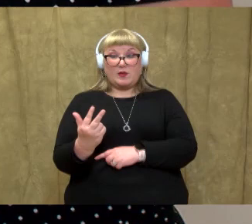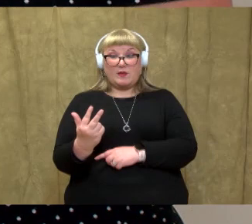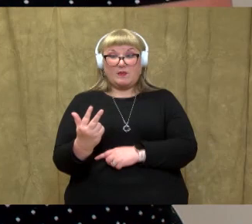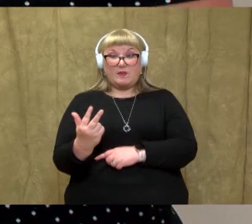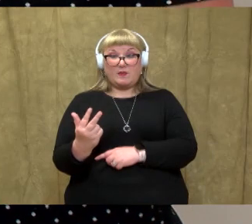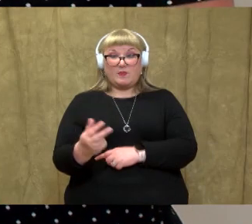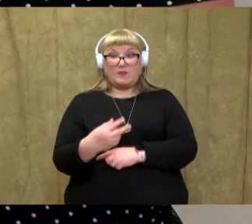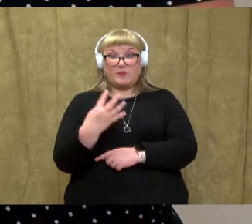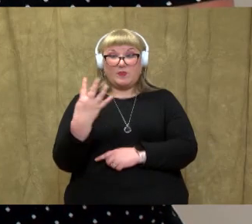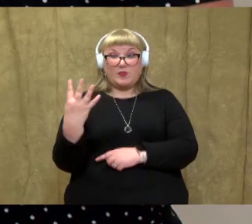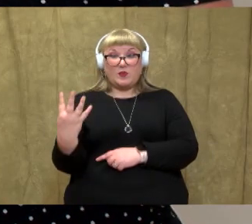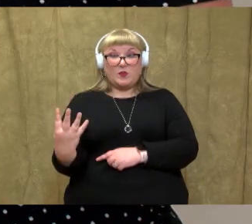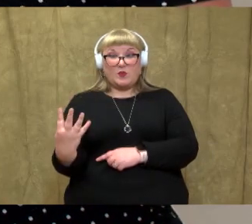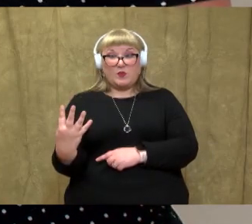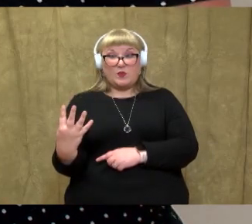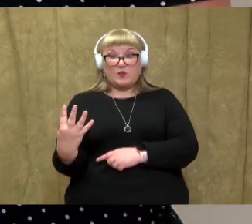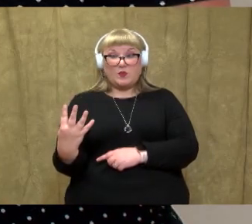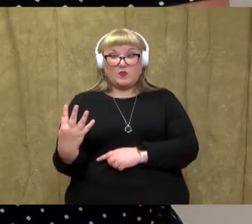3,